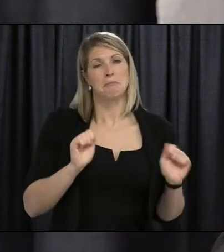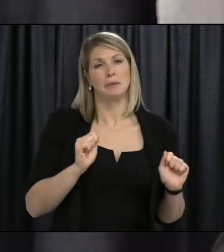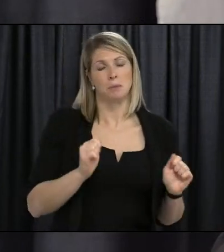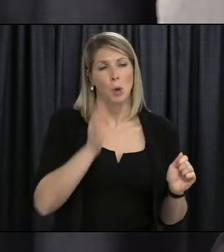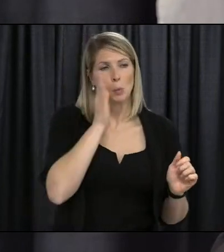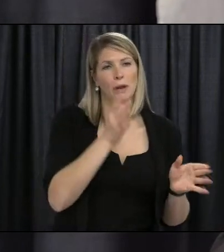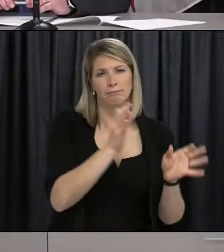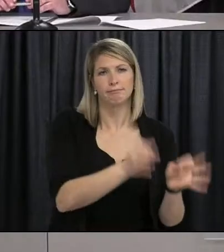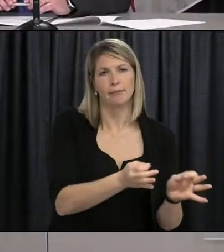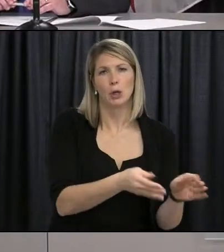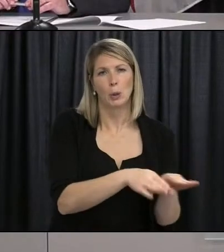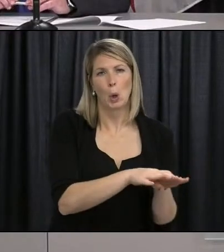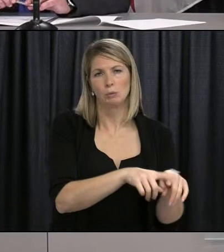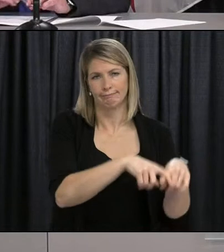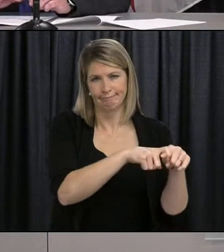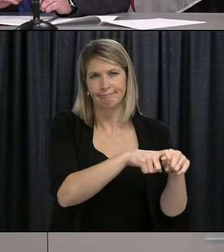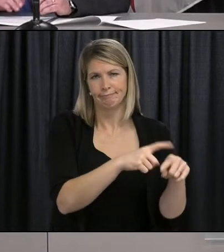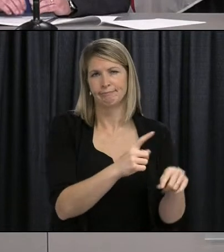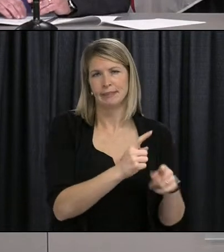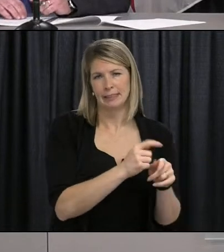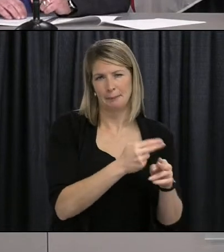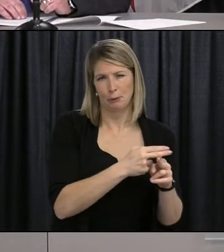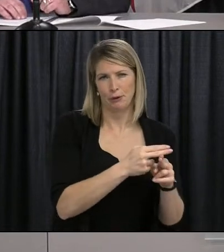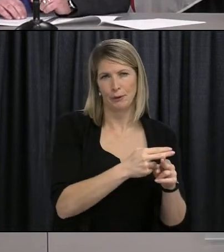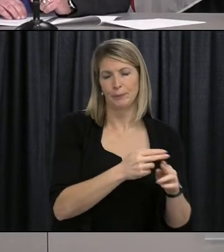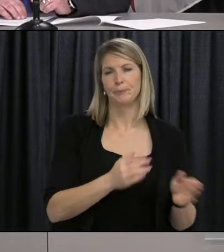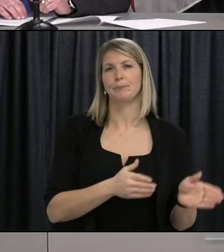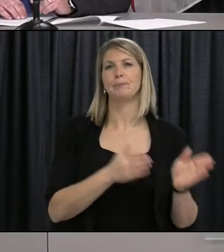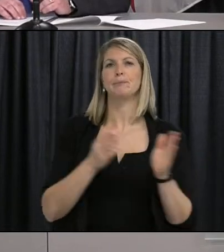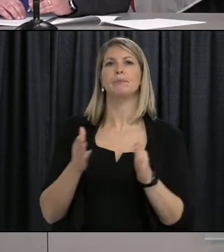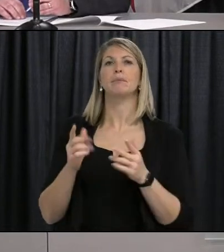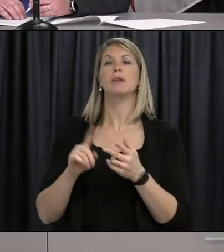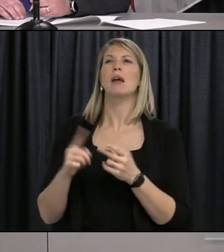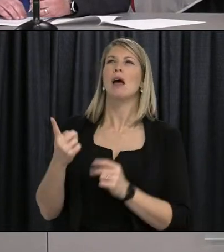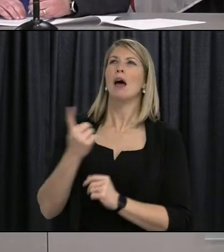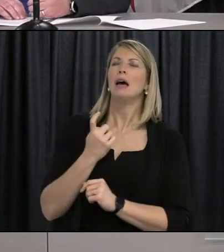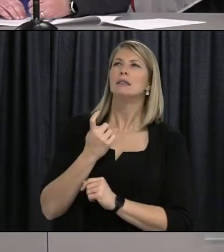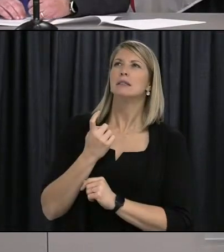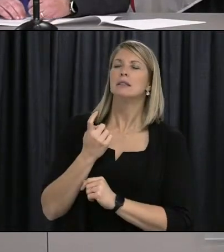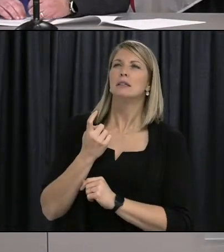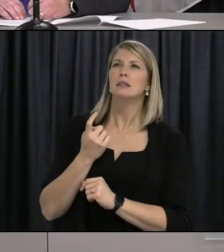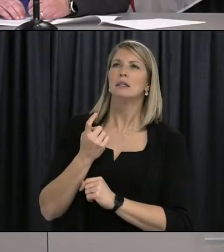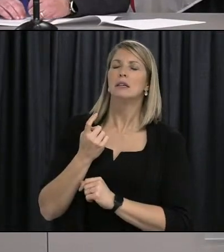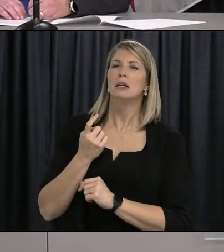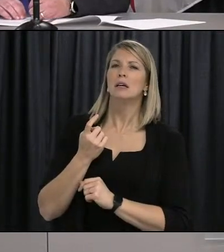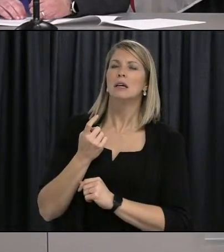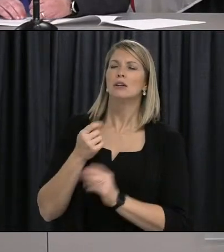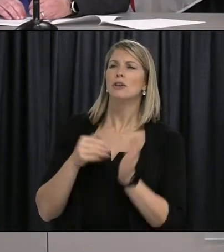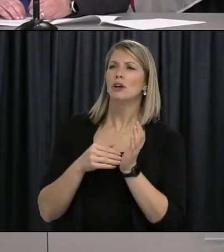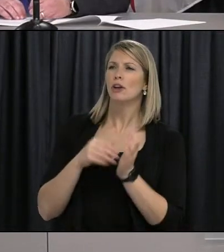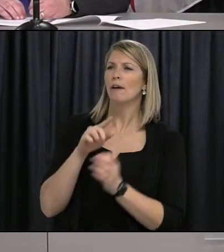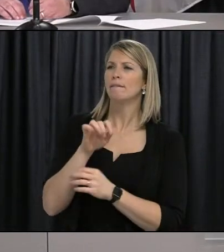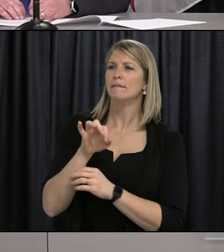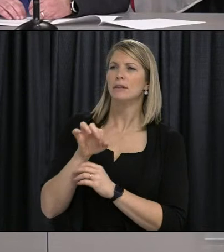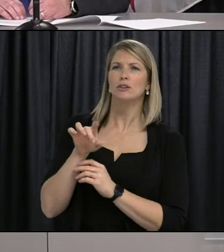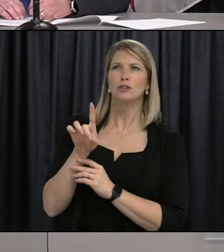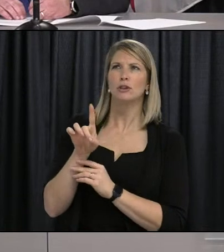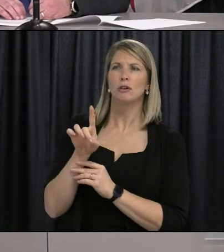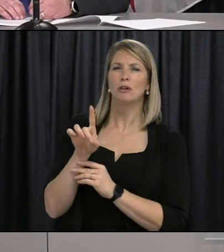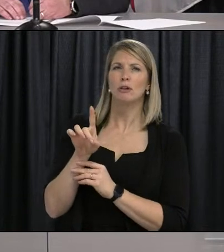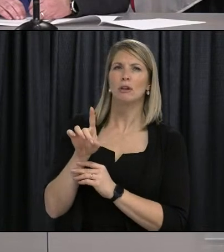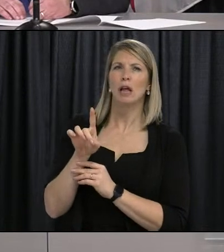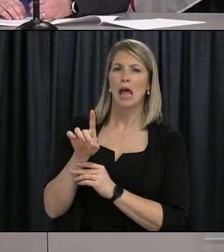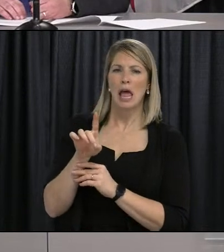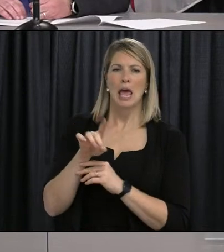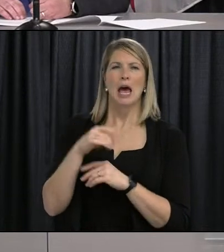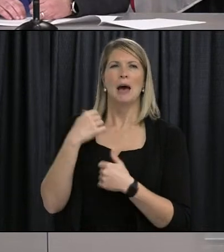And a question for Dr. Fitzgerald. You mentioned in the break that active cases is actually one of the least useful measures to be able